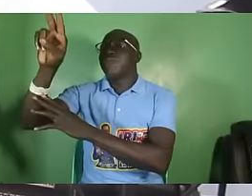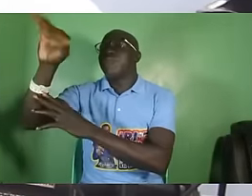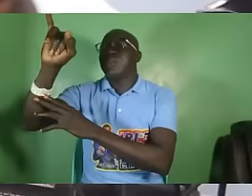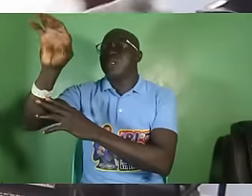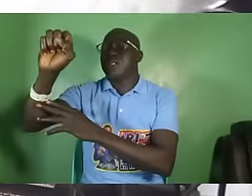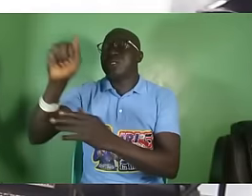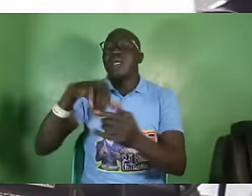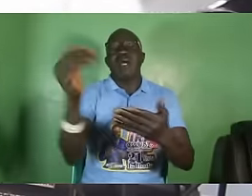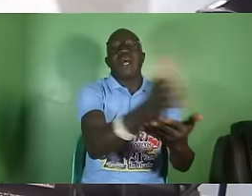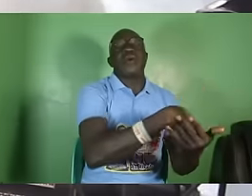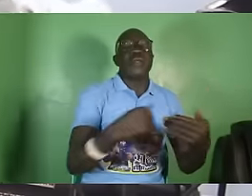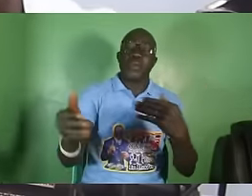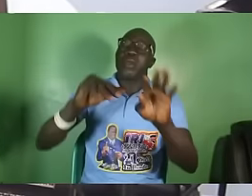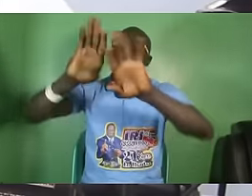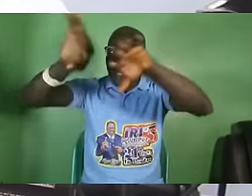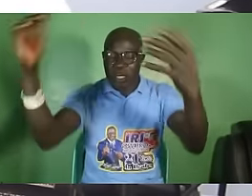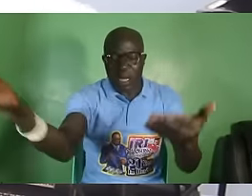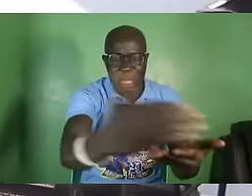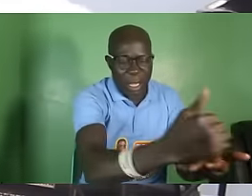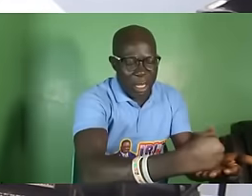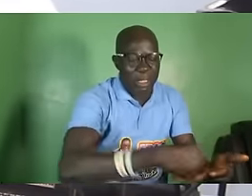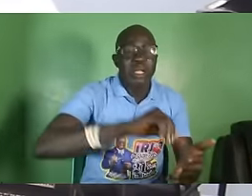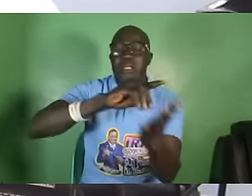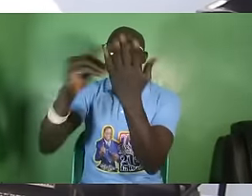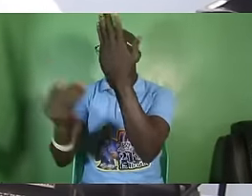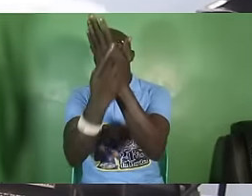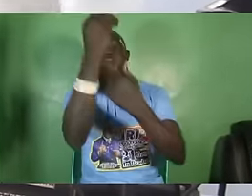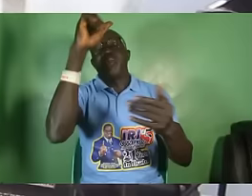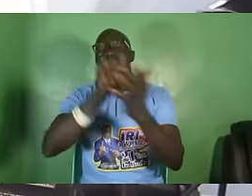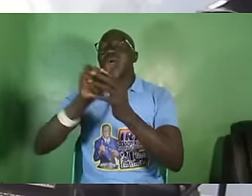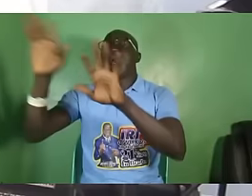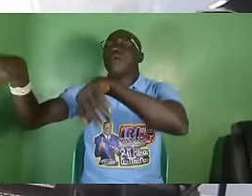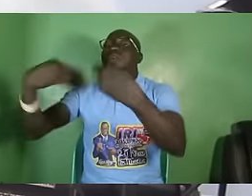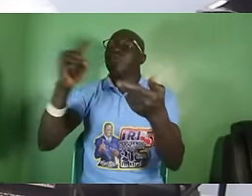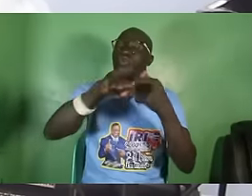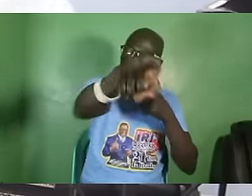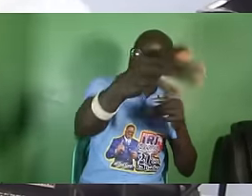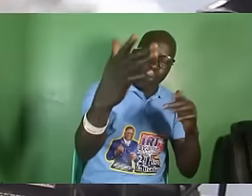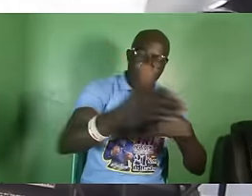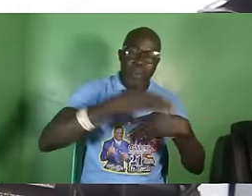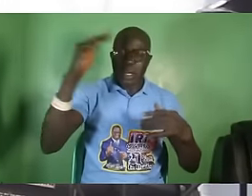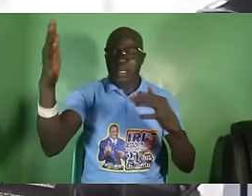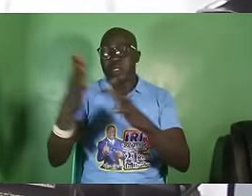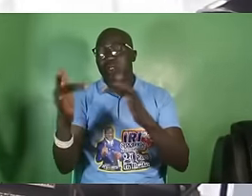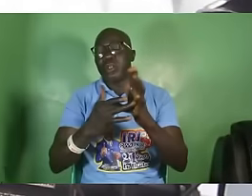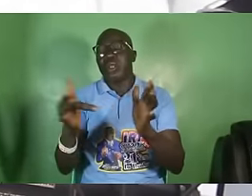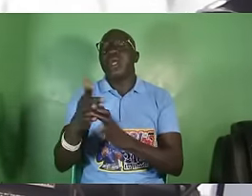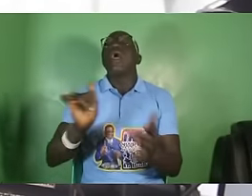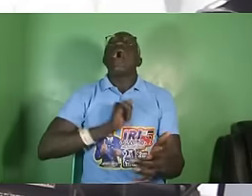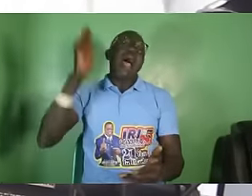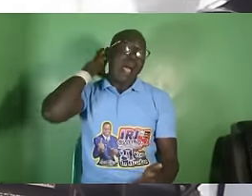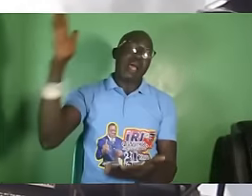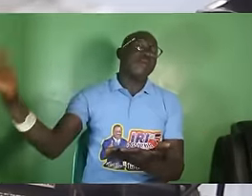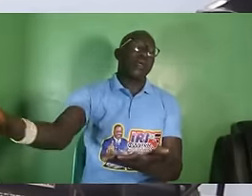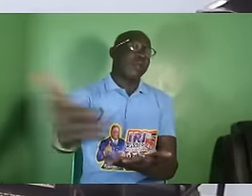they've taken. A o di papo. We gather in December. In the month of December. A o da pada follow. So pe mo gbe to